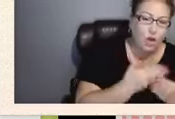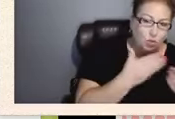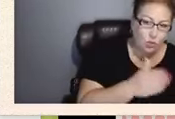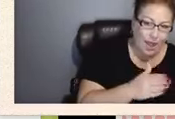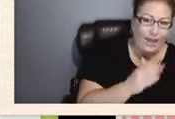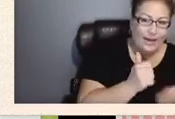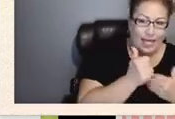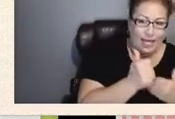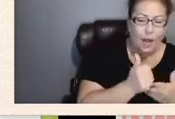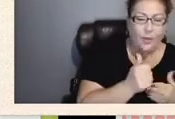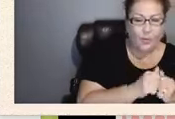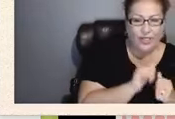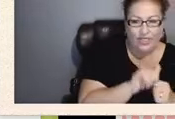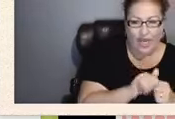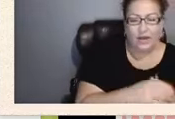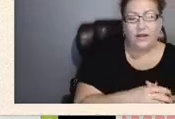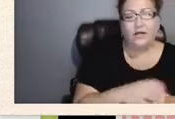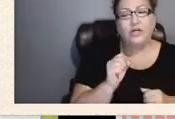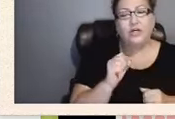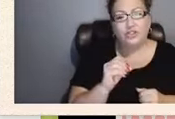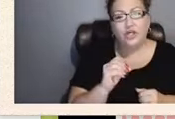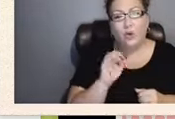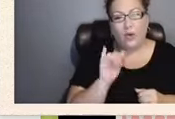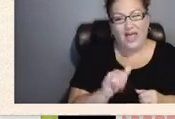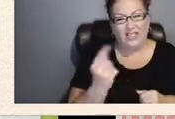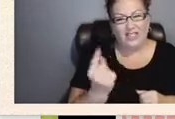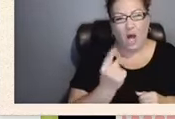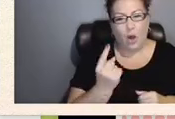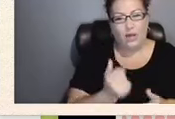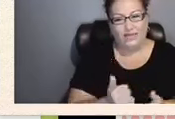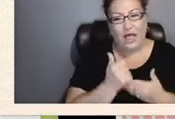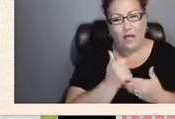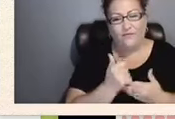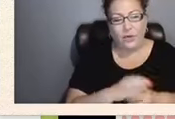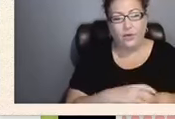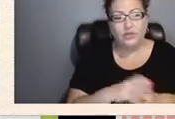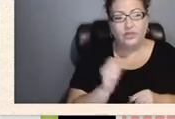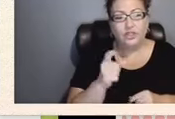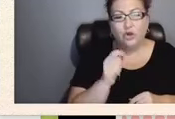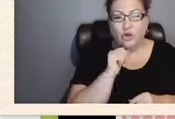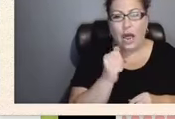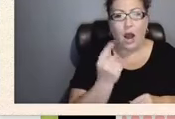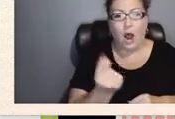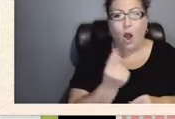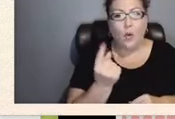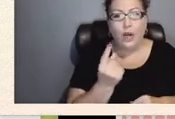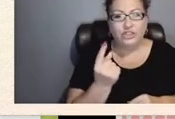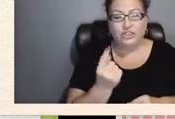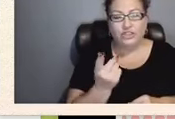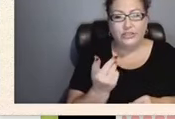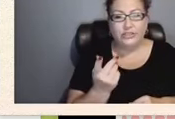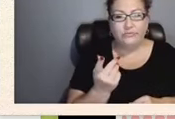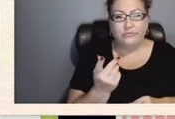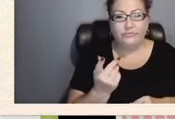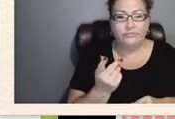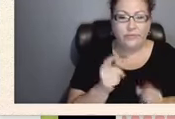with that. And so that's always helpful, so that you're not just always coming with them in a negative